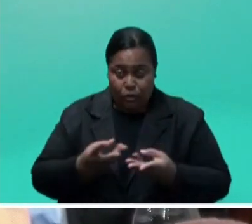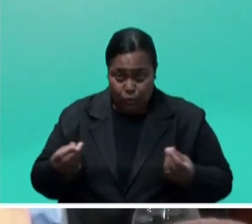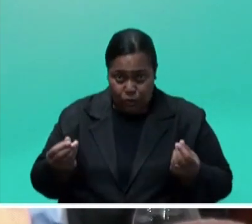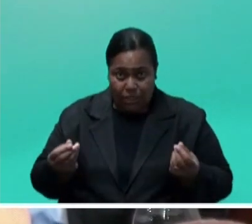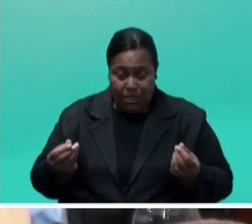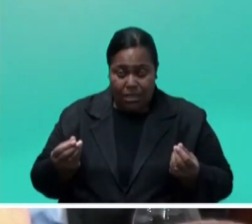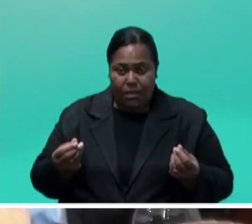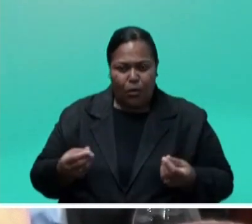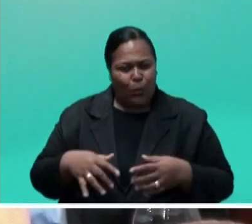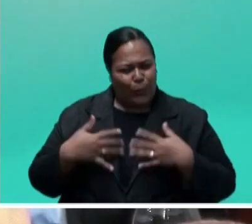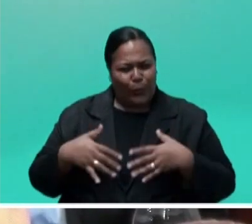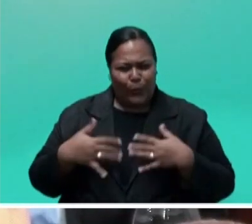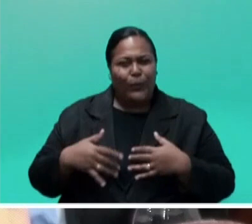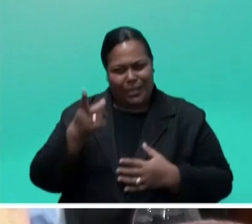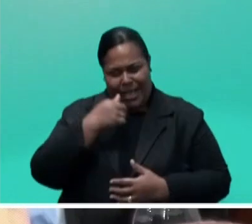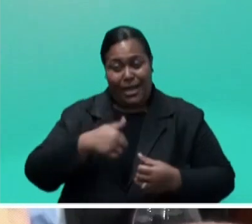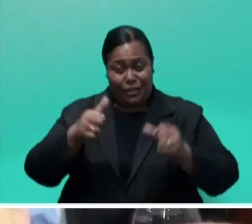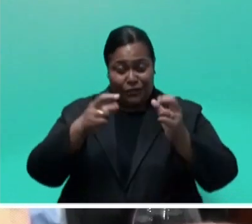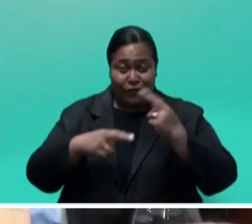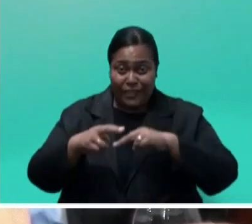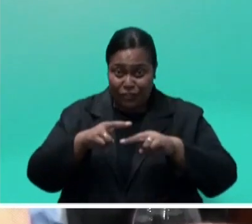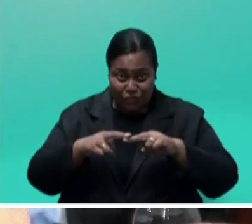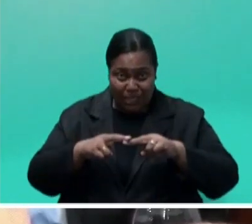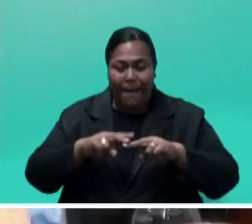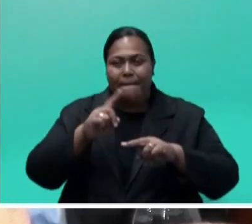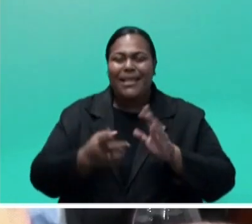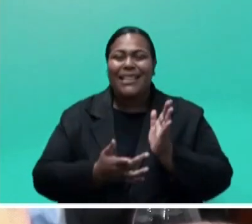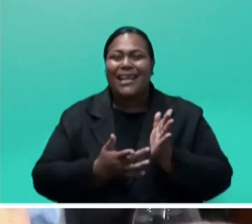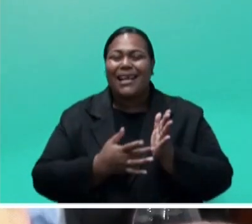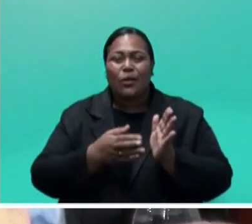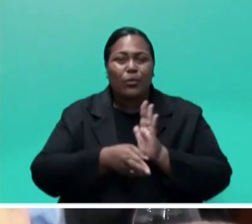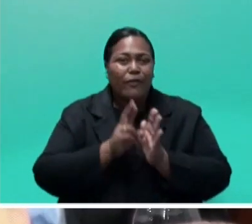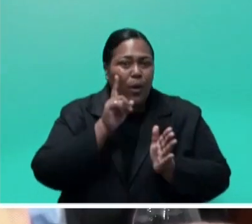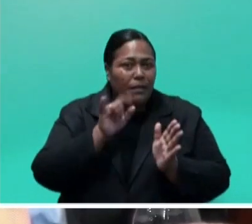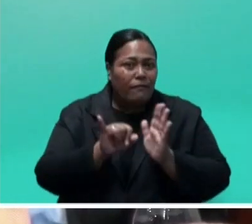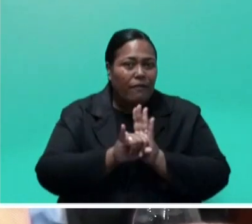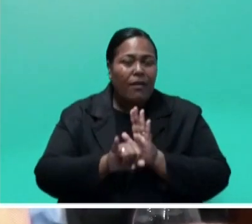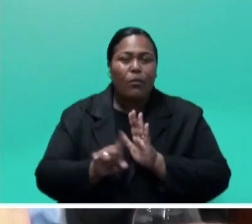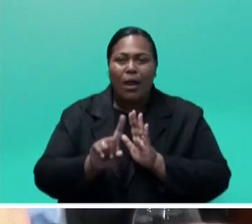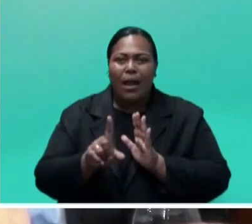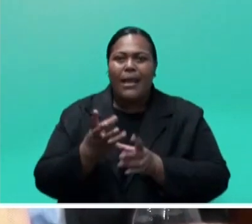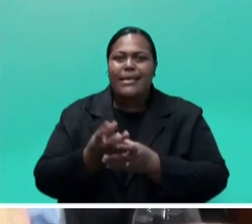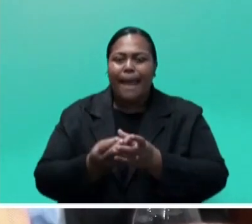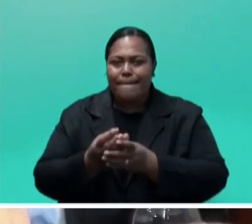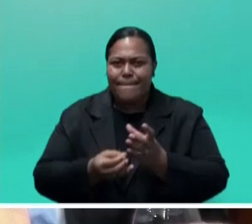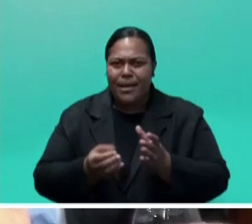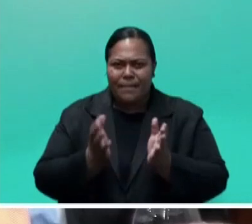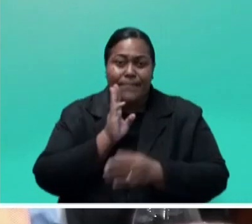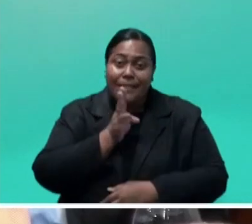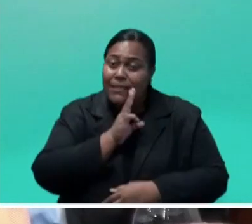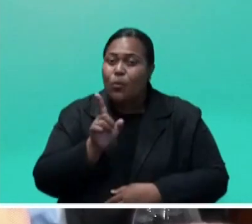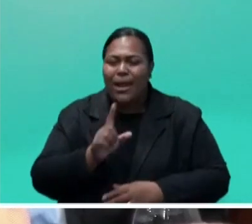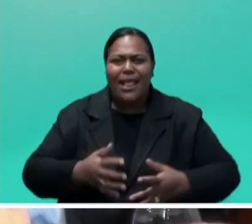an impressive achievement for Fiji, the technical review identified gaps in the areas of